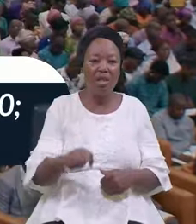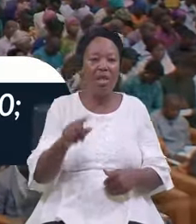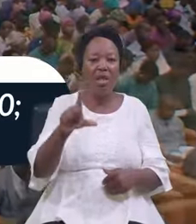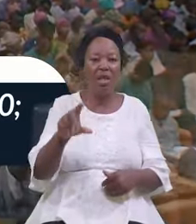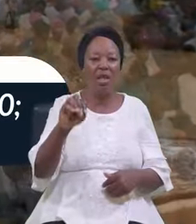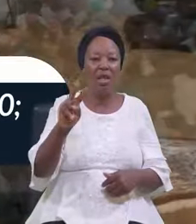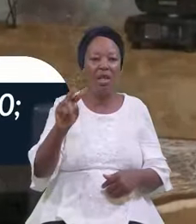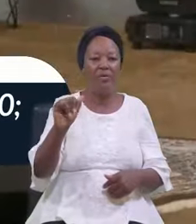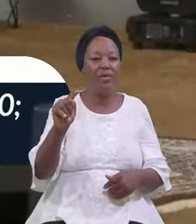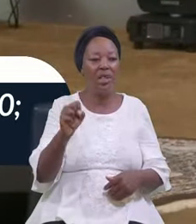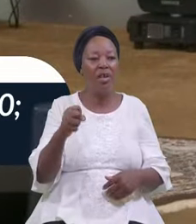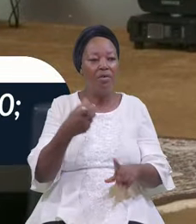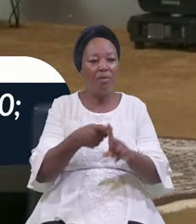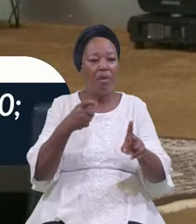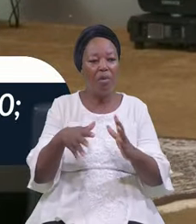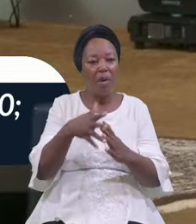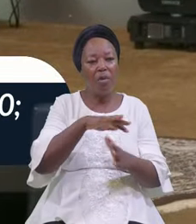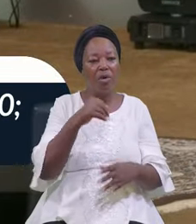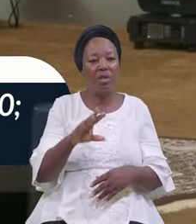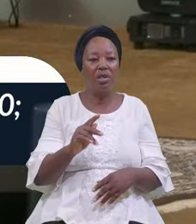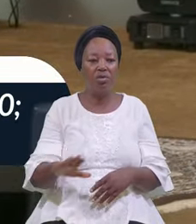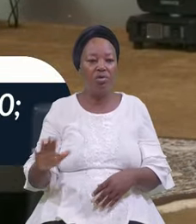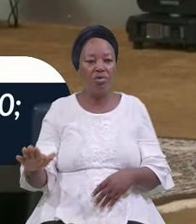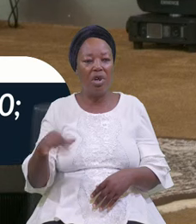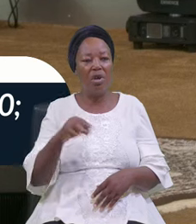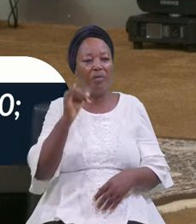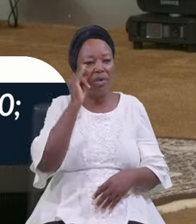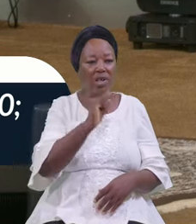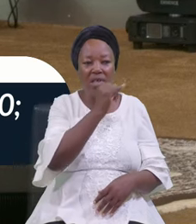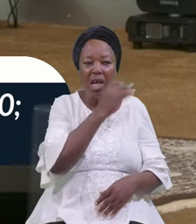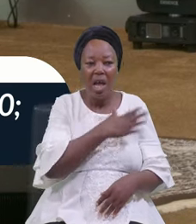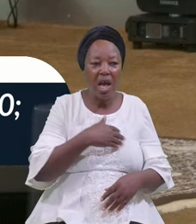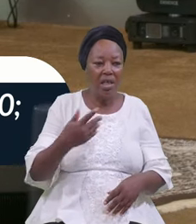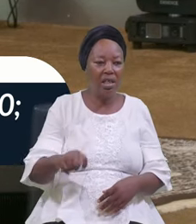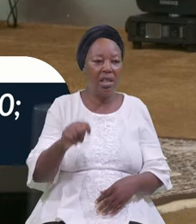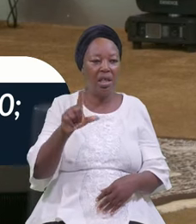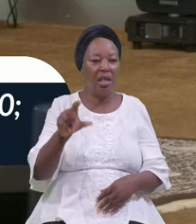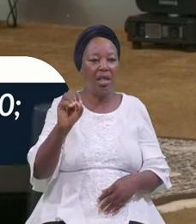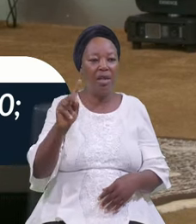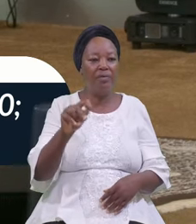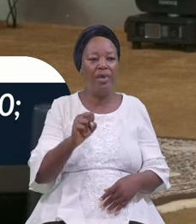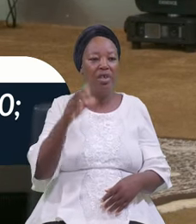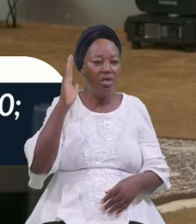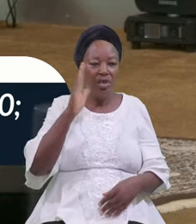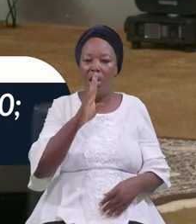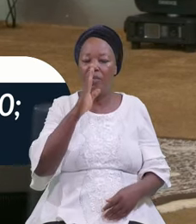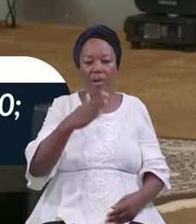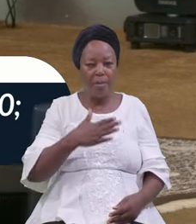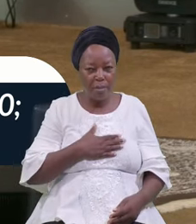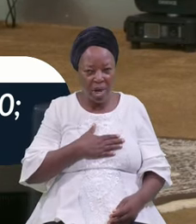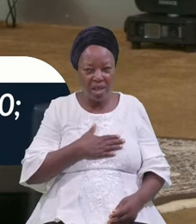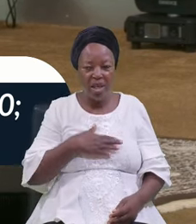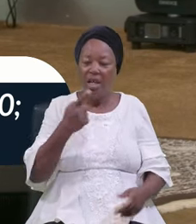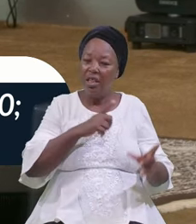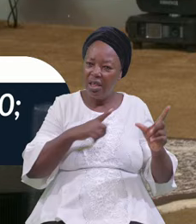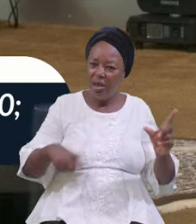Levites from among the children of Israel, and the Levite shall be mine. The